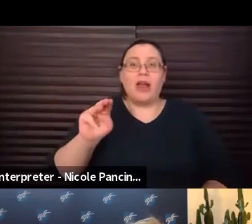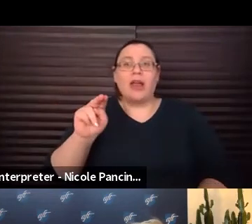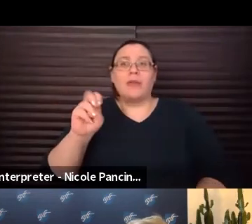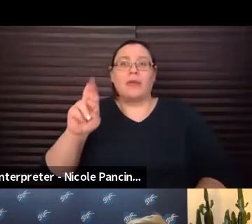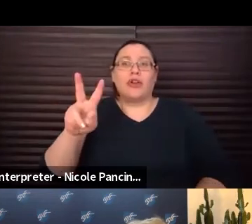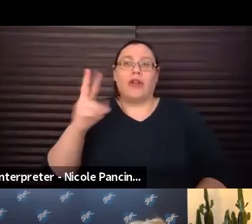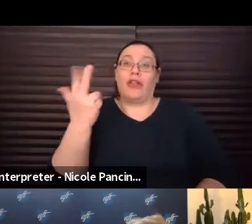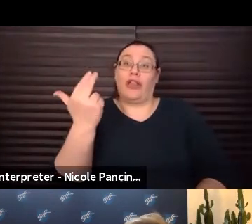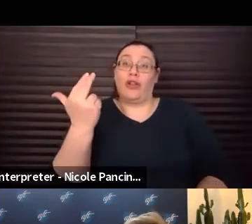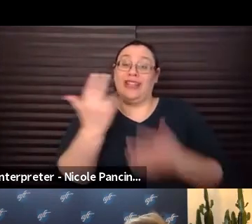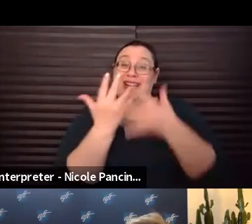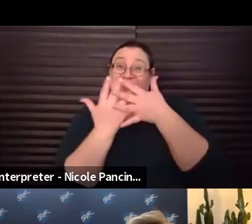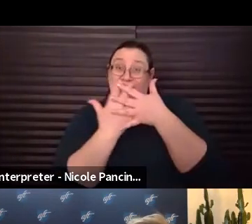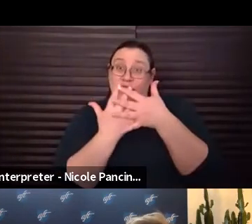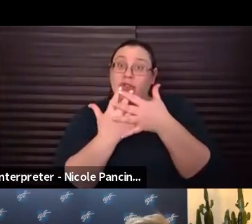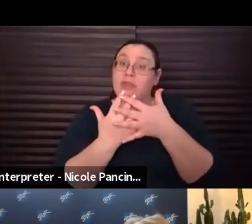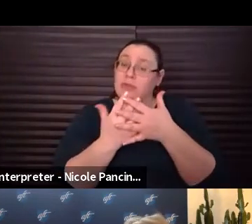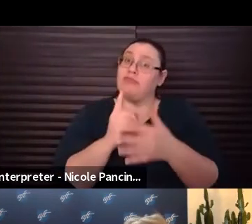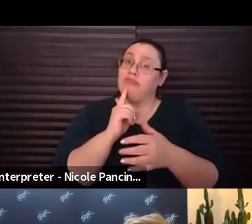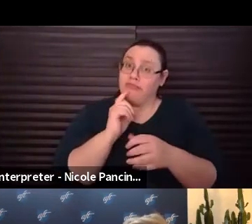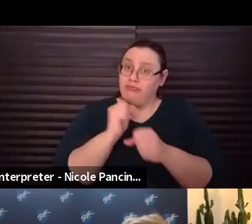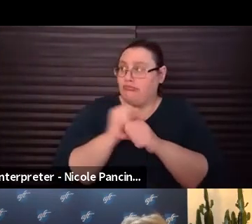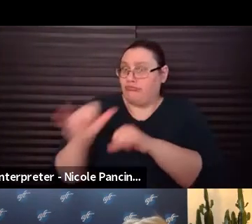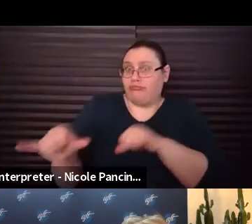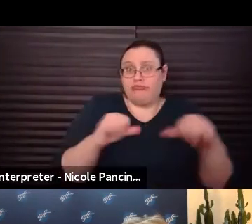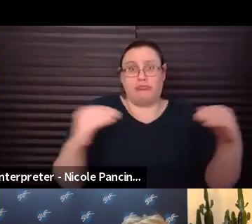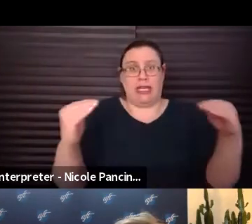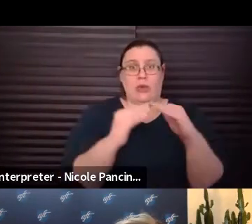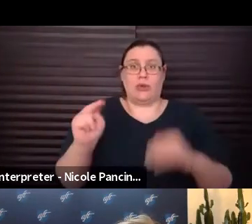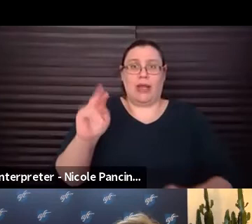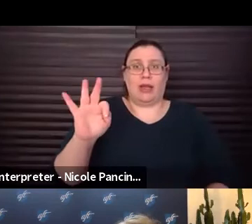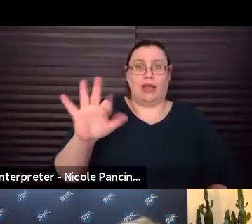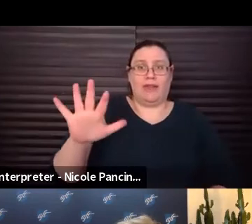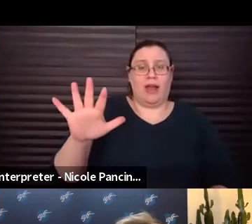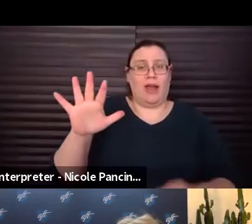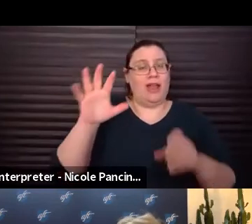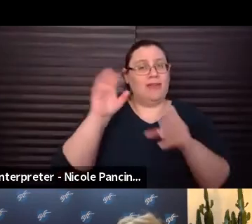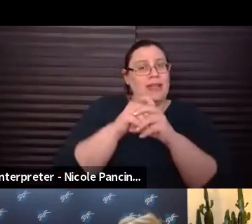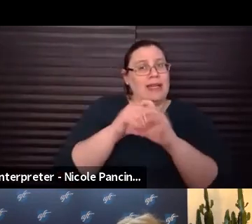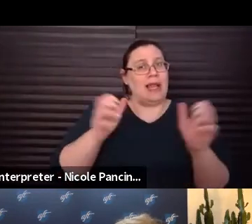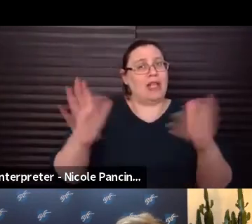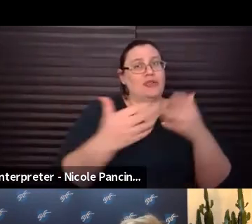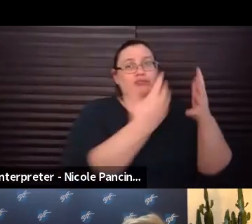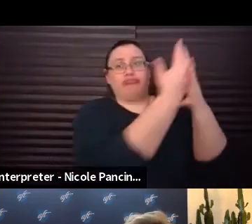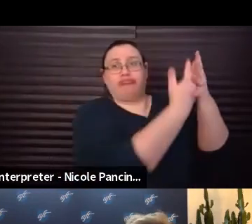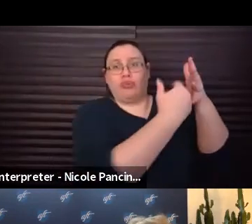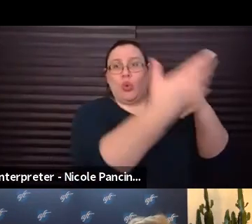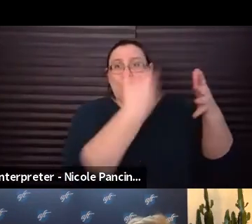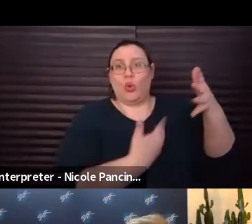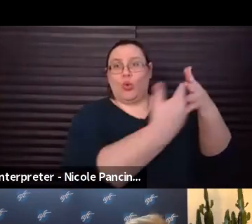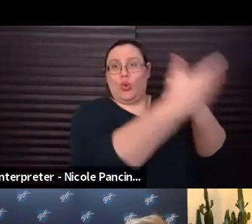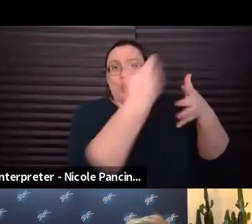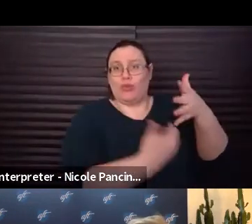are effectively having an N95 in a classroom to have that kind of circulation. We need to do